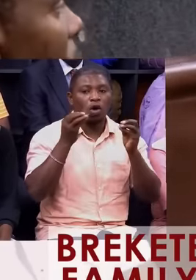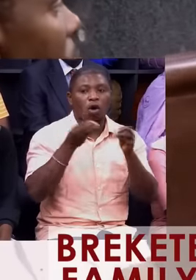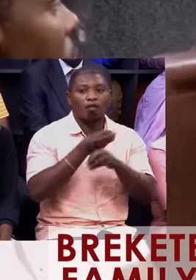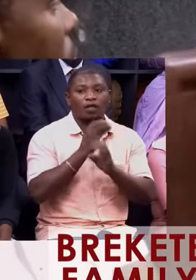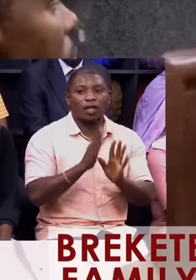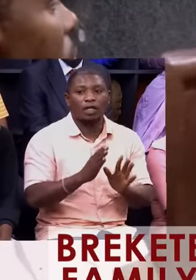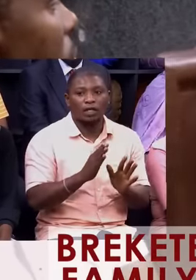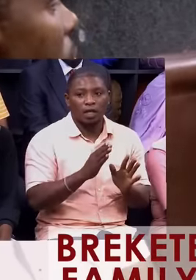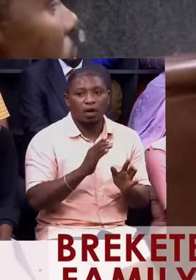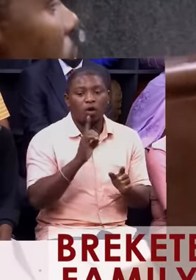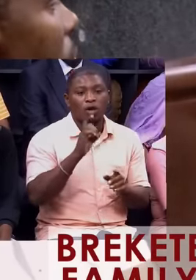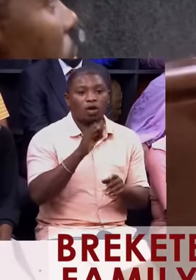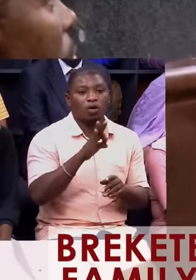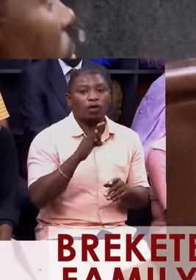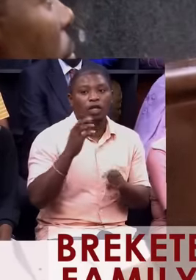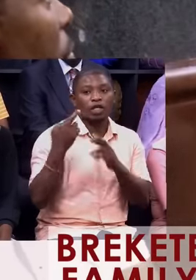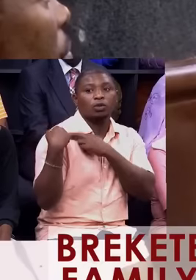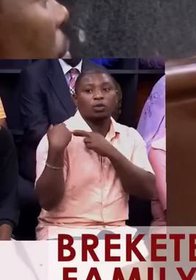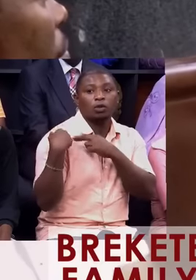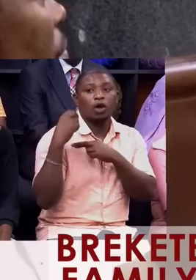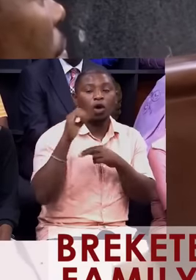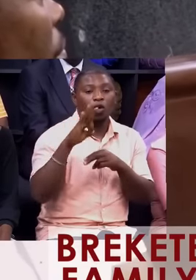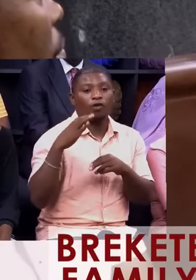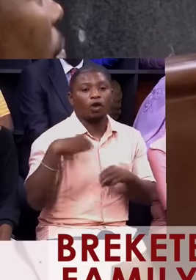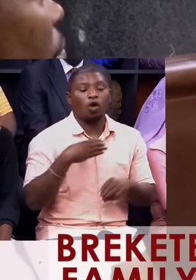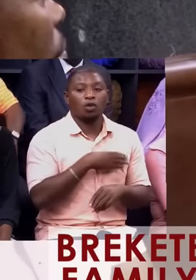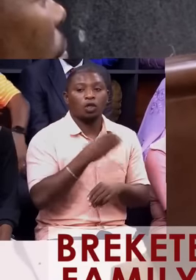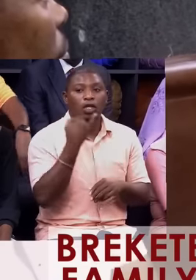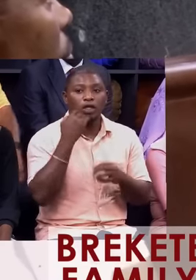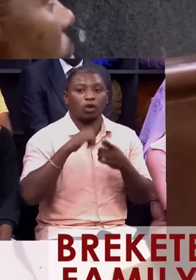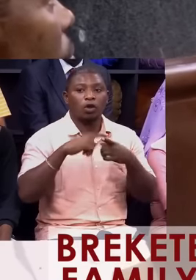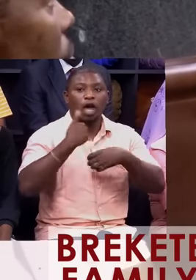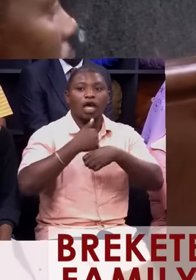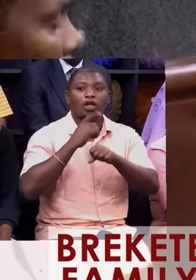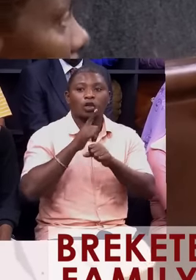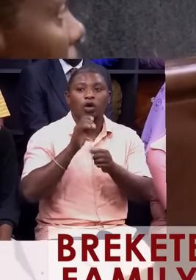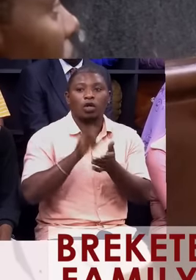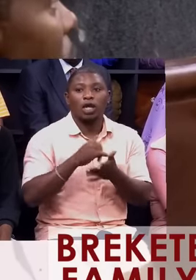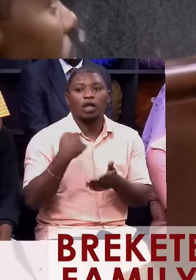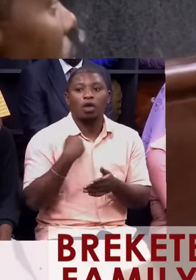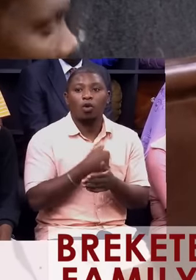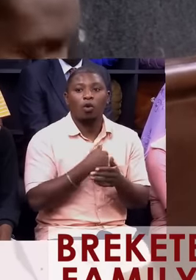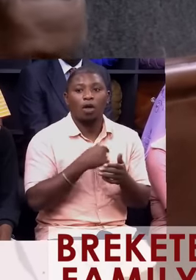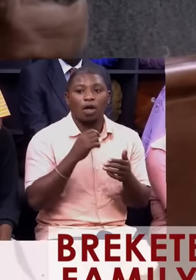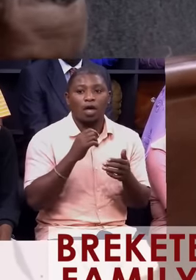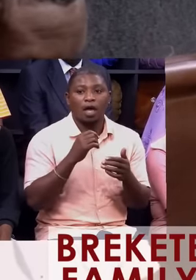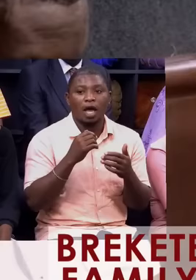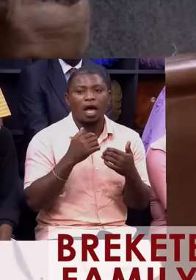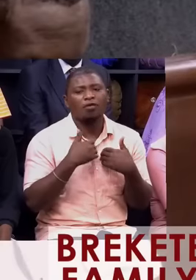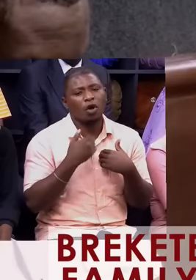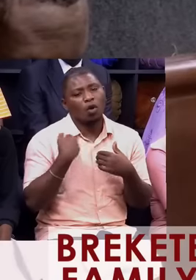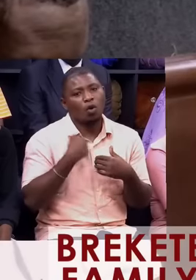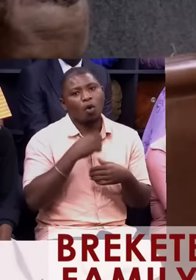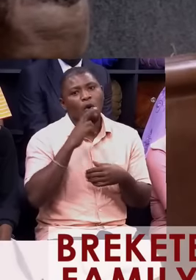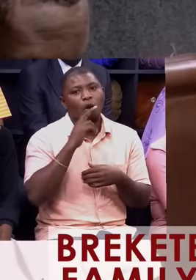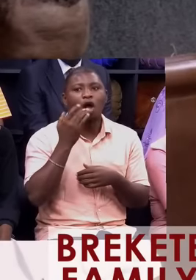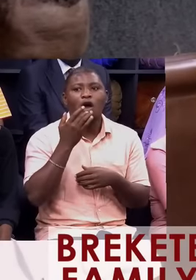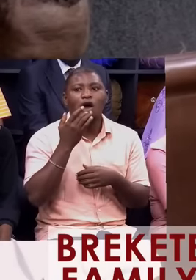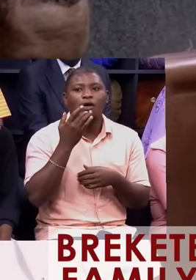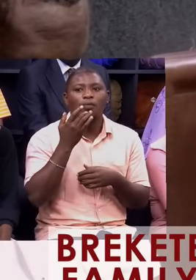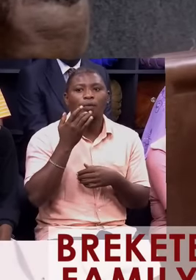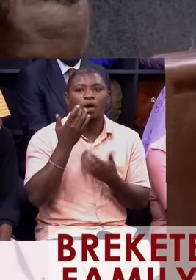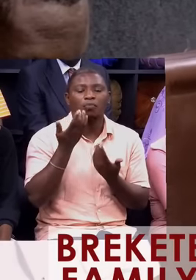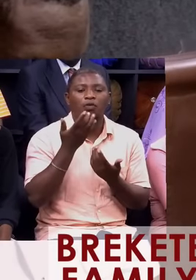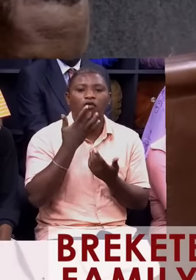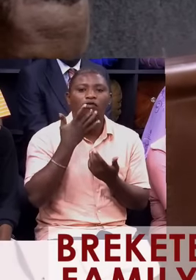one of the responsibility of the commission is to ensure that um we have we were former CPC consumer